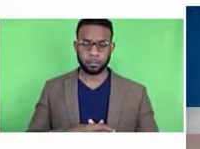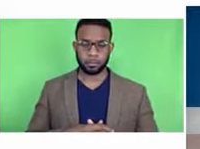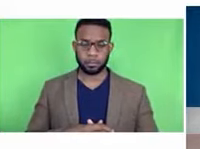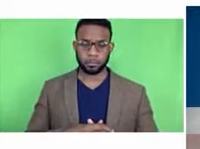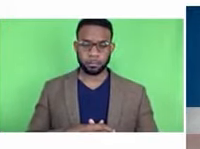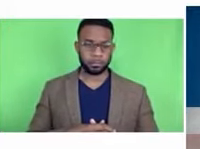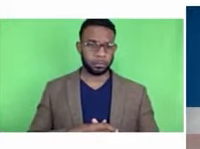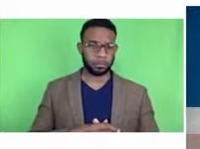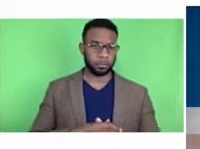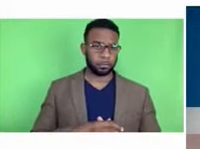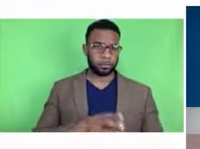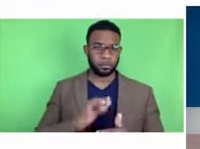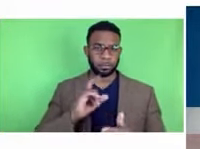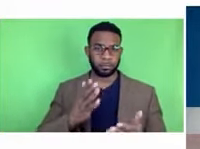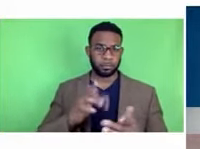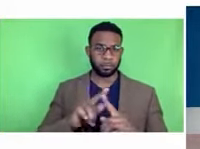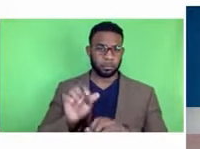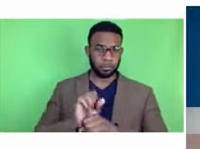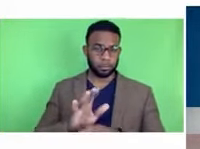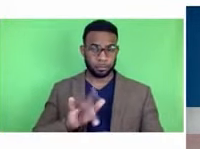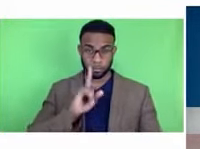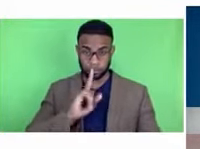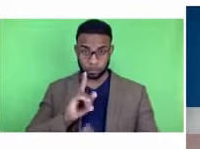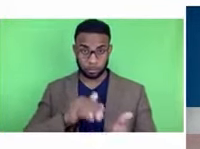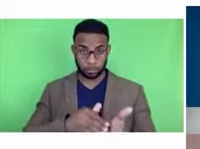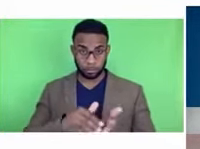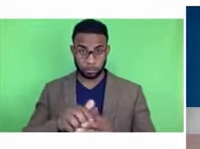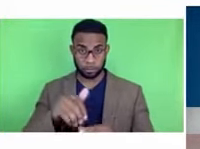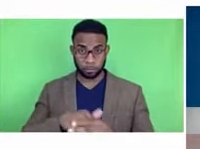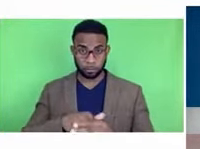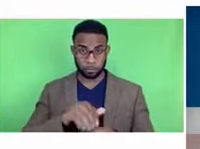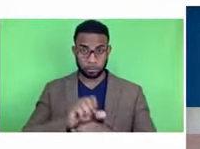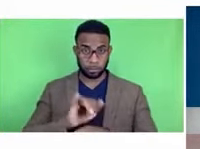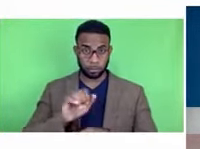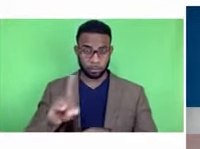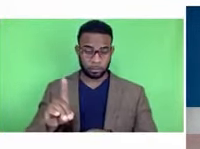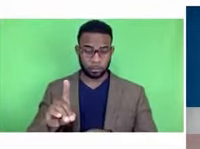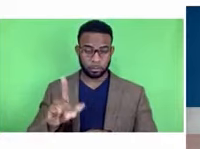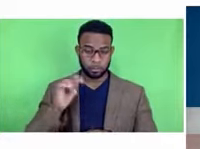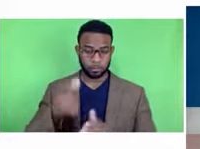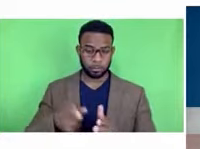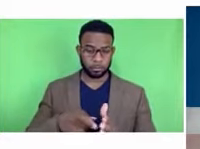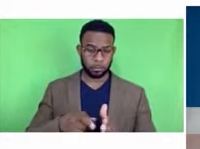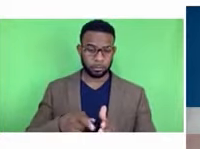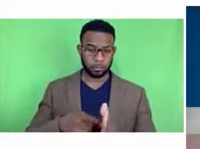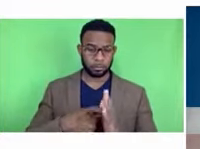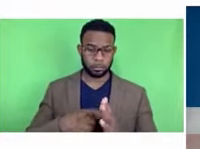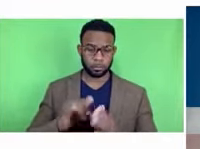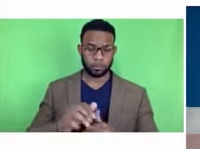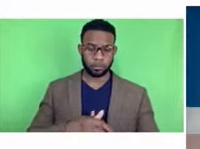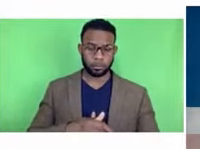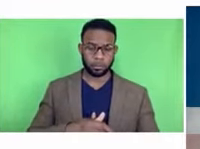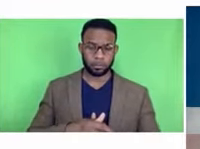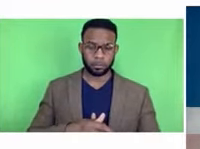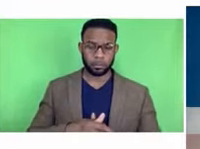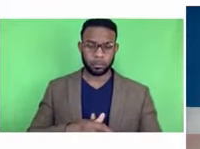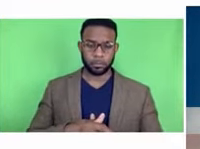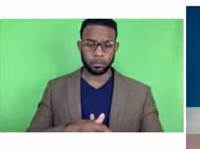as an employer, that is often in a job ad. Like if you require an accommodation, contact us. But